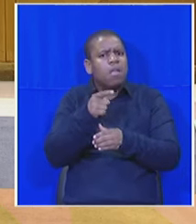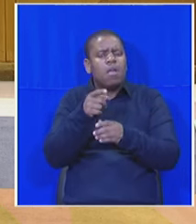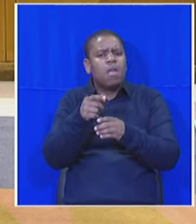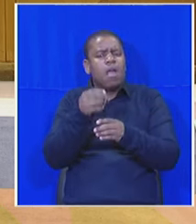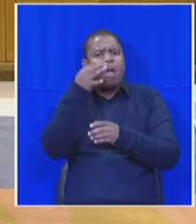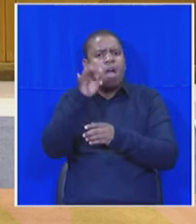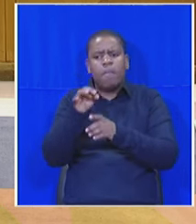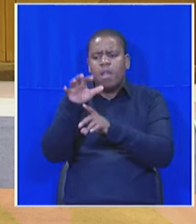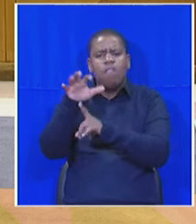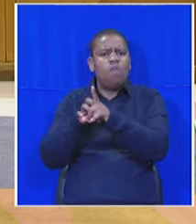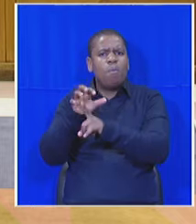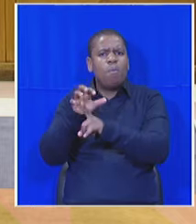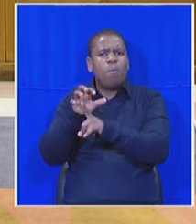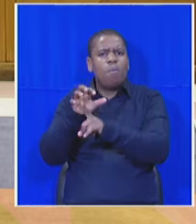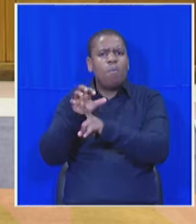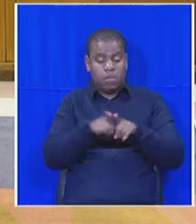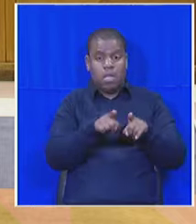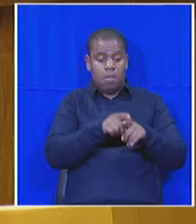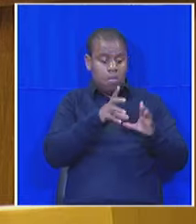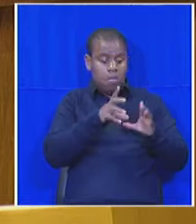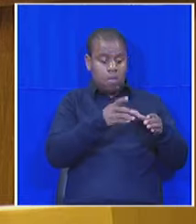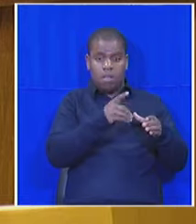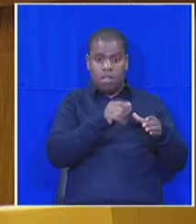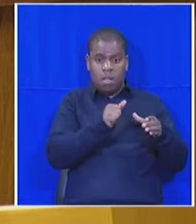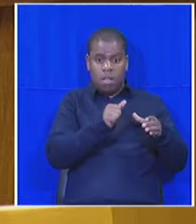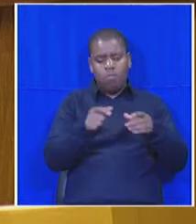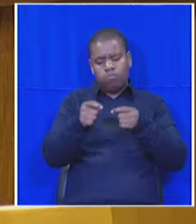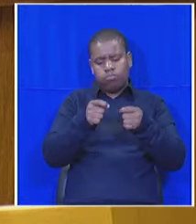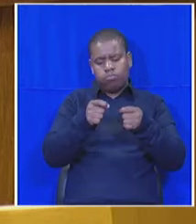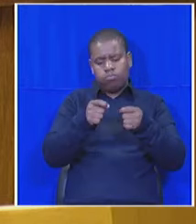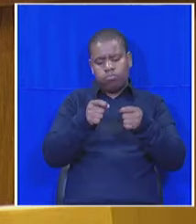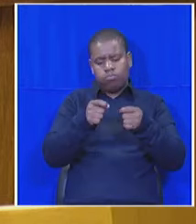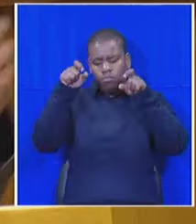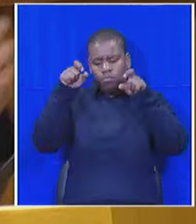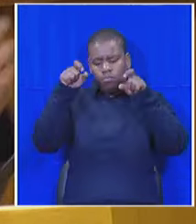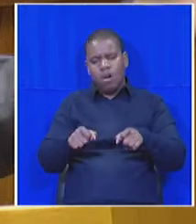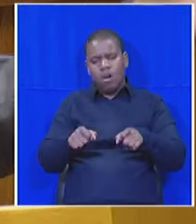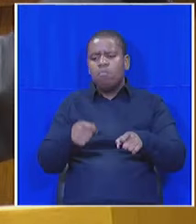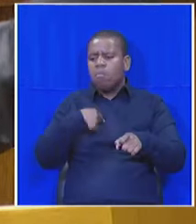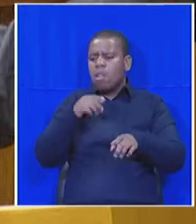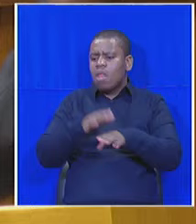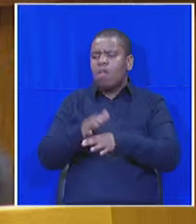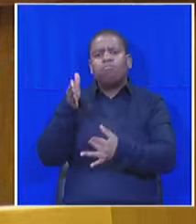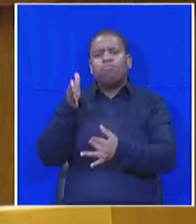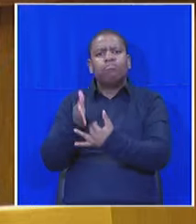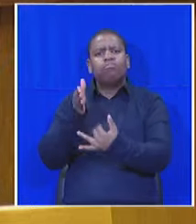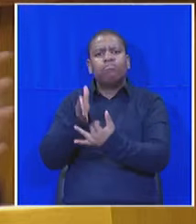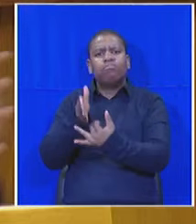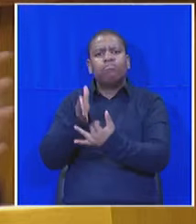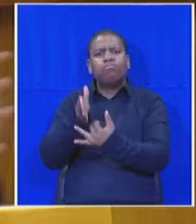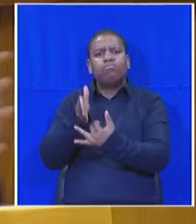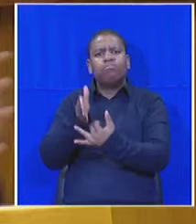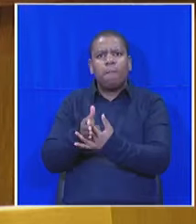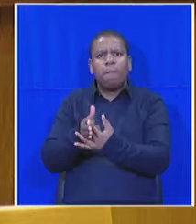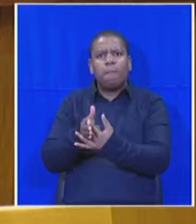same DA-run Cape Town Metro discontinued the Cape Times because they did not want to produce any drugs. So I